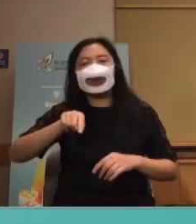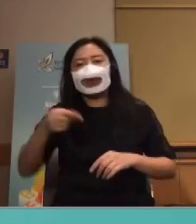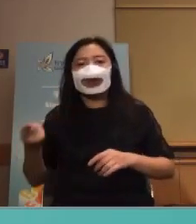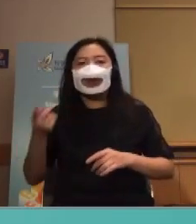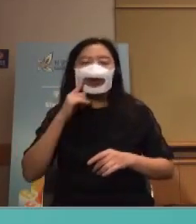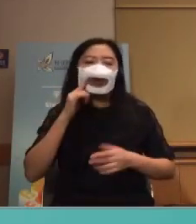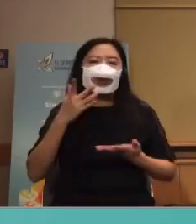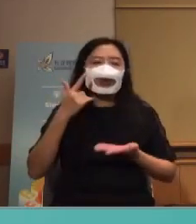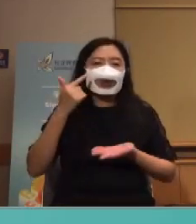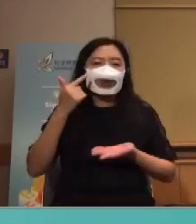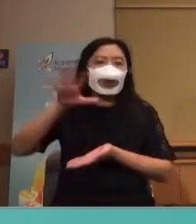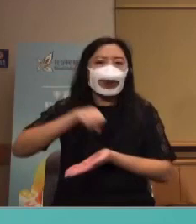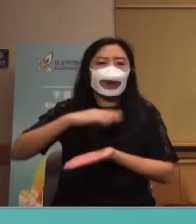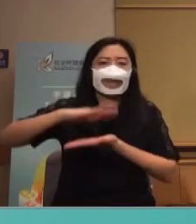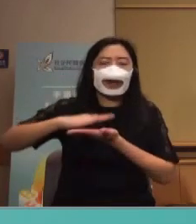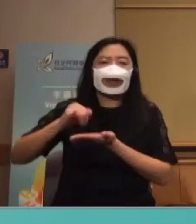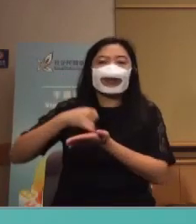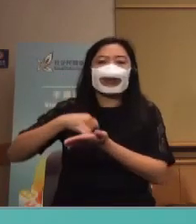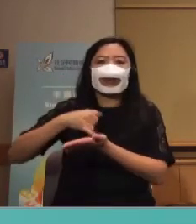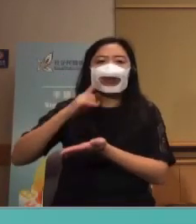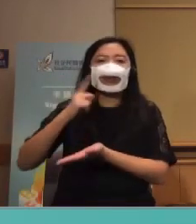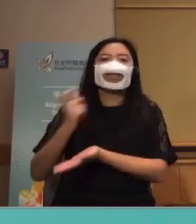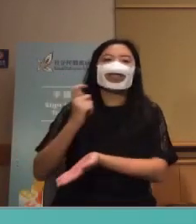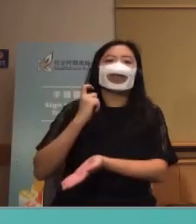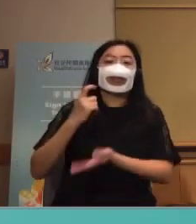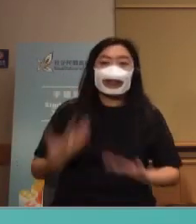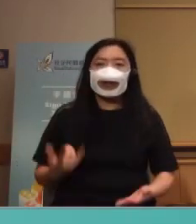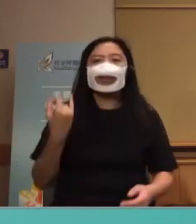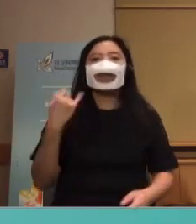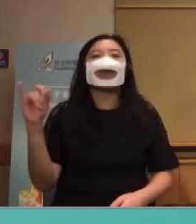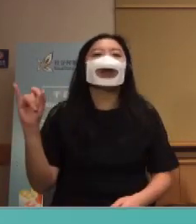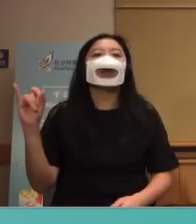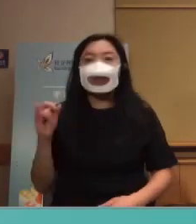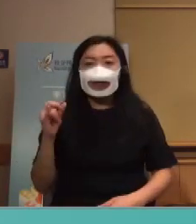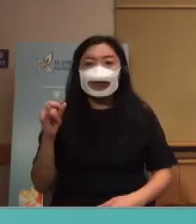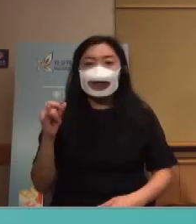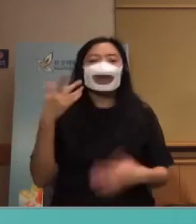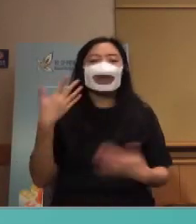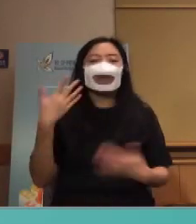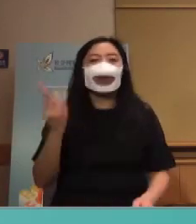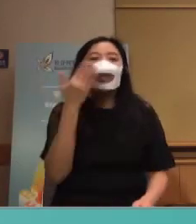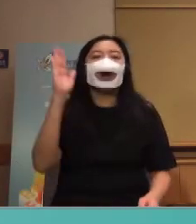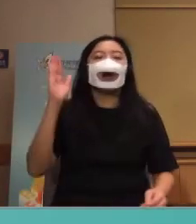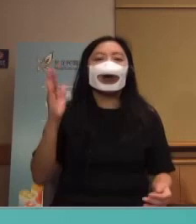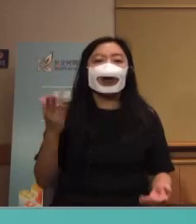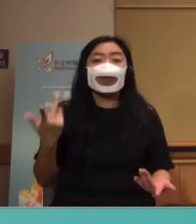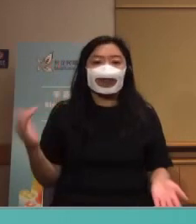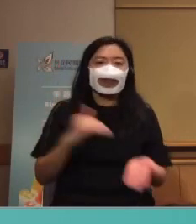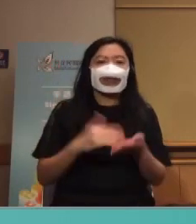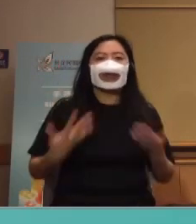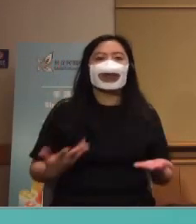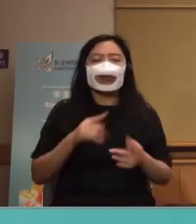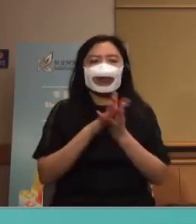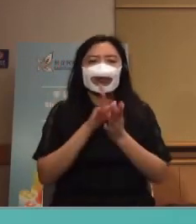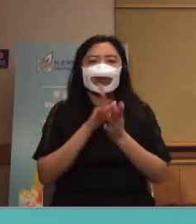we're not going to have royalties, which has a lot of whole bunch of drama, right? So now I think we just need to wait